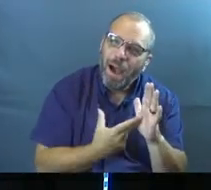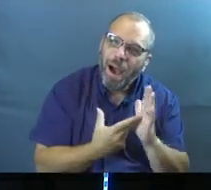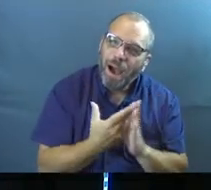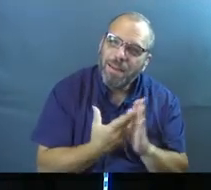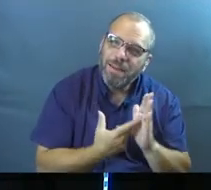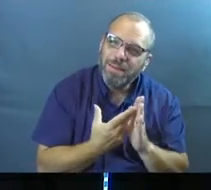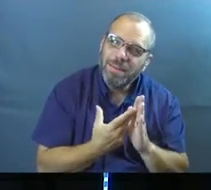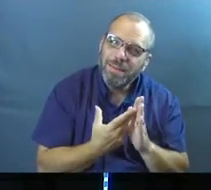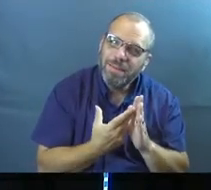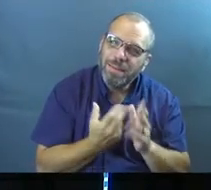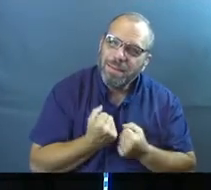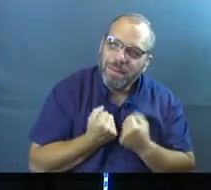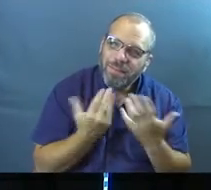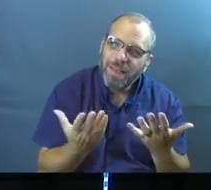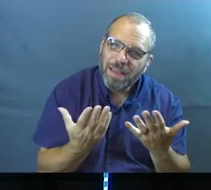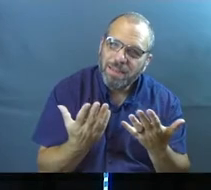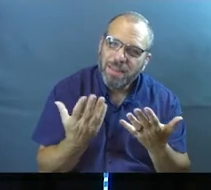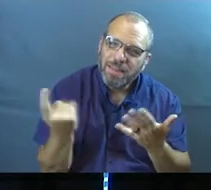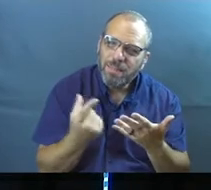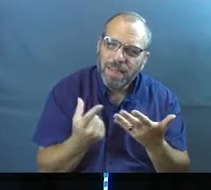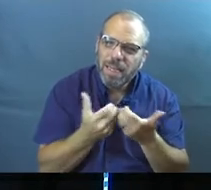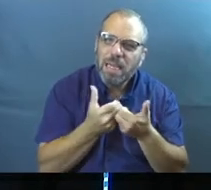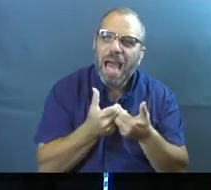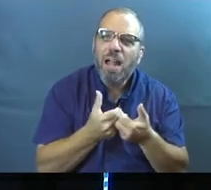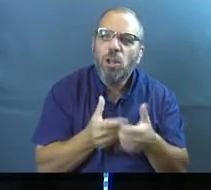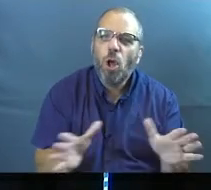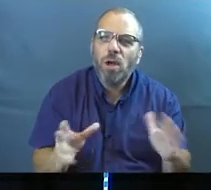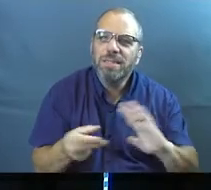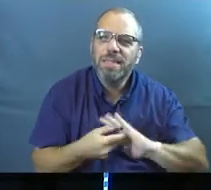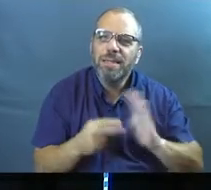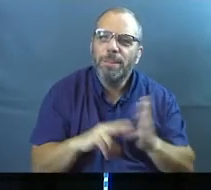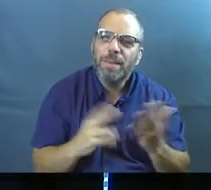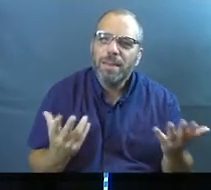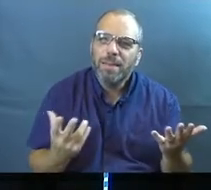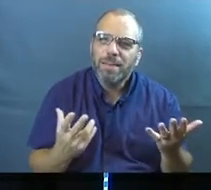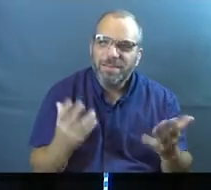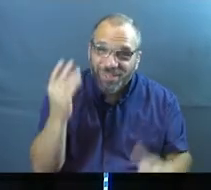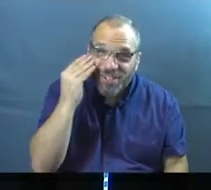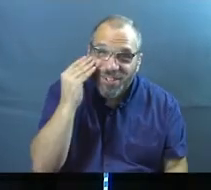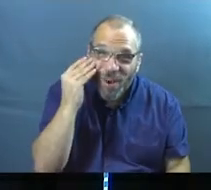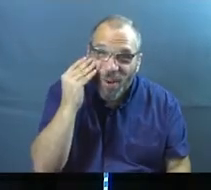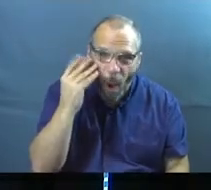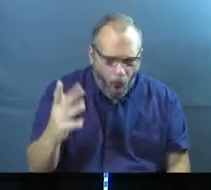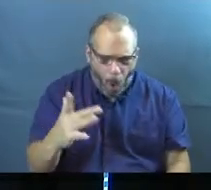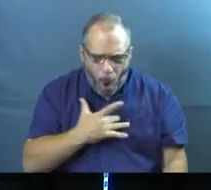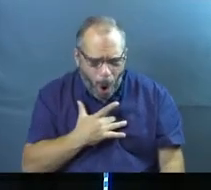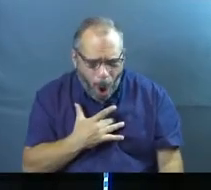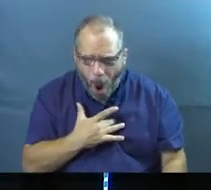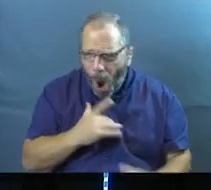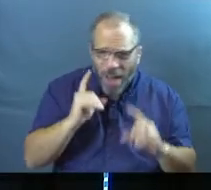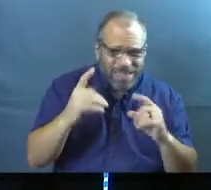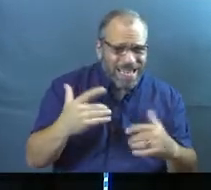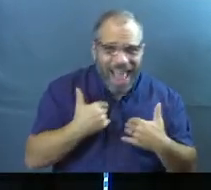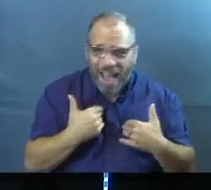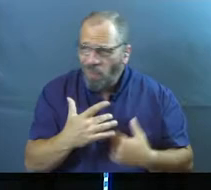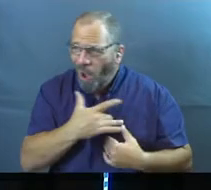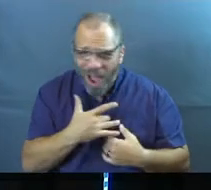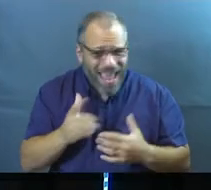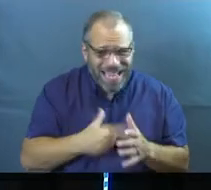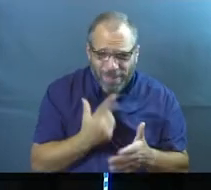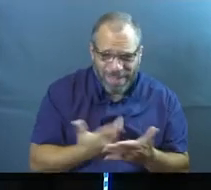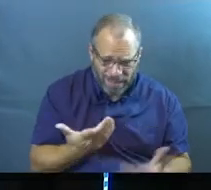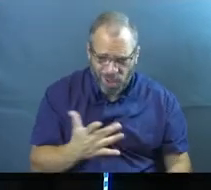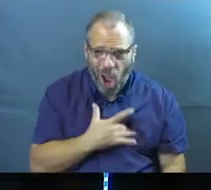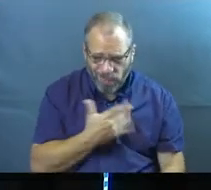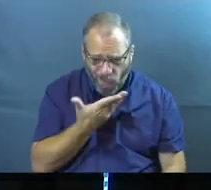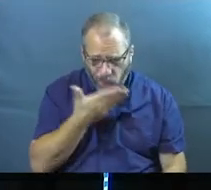honest that something got lost there? You know, you get the heart thing that should have the heart, and sometimes it